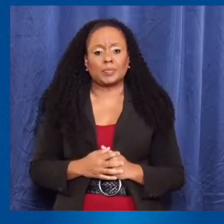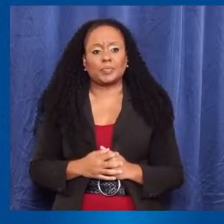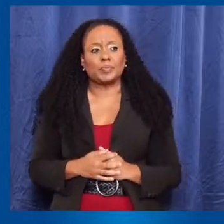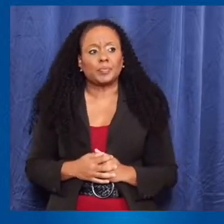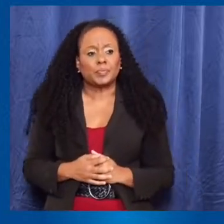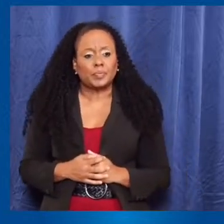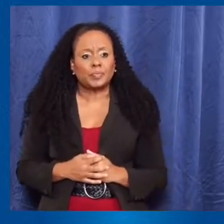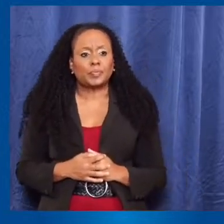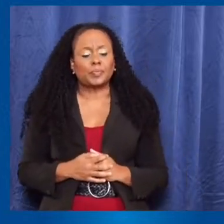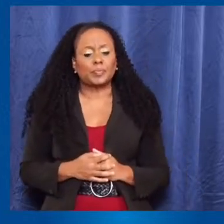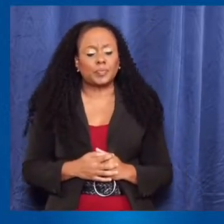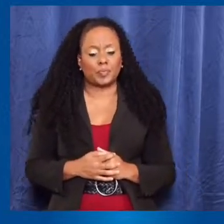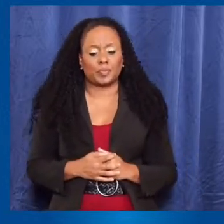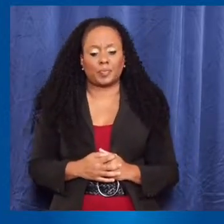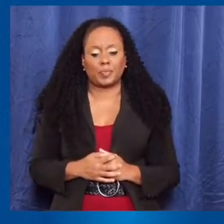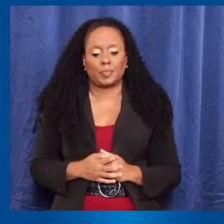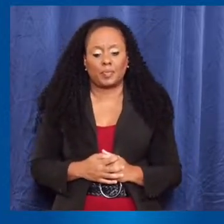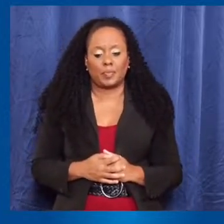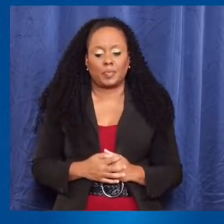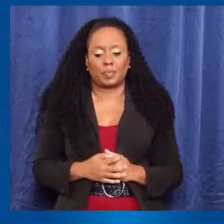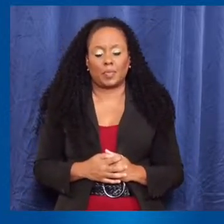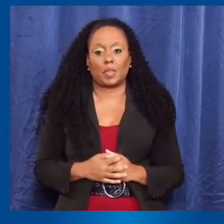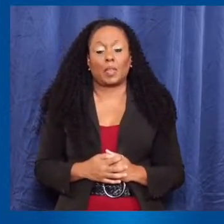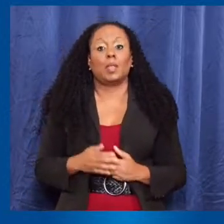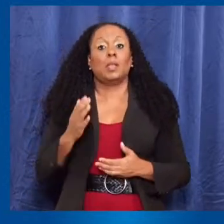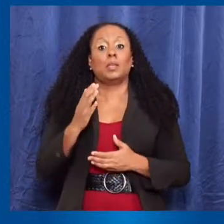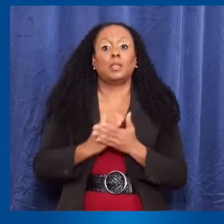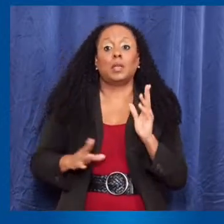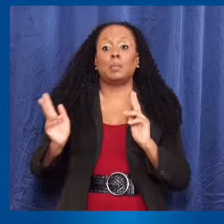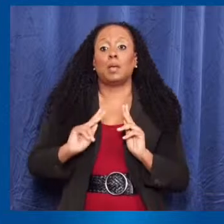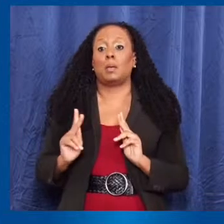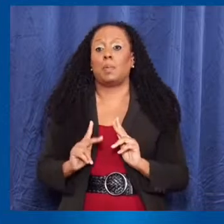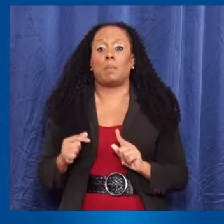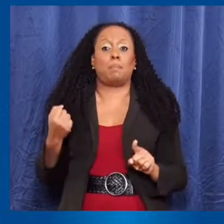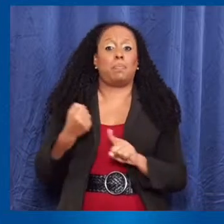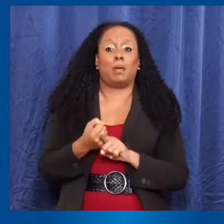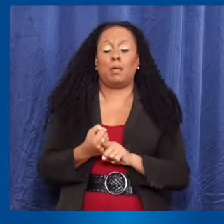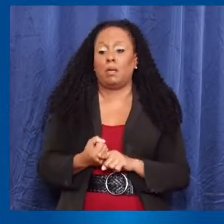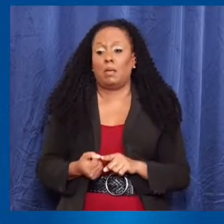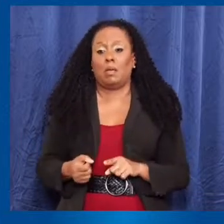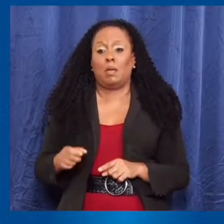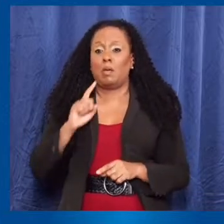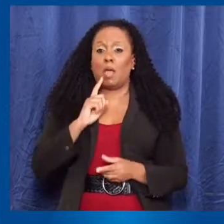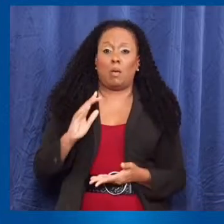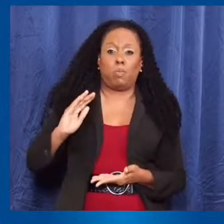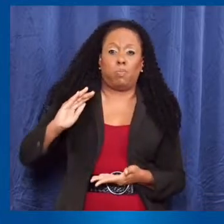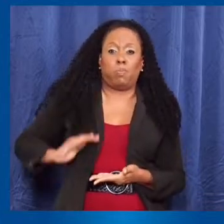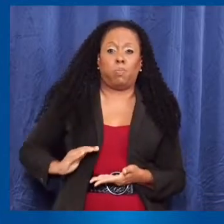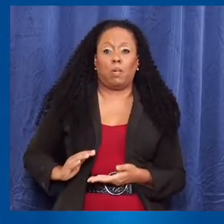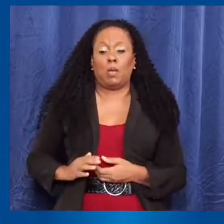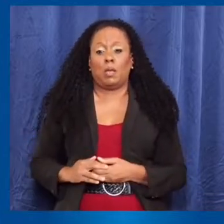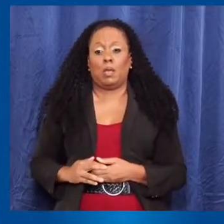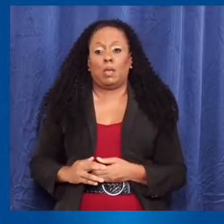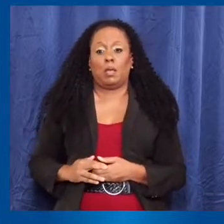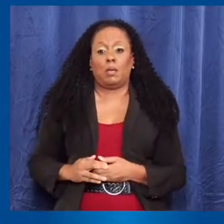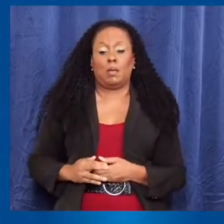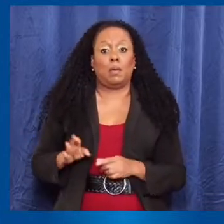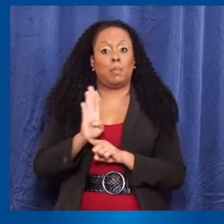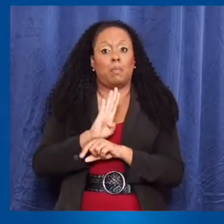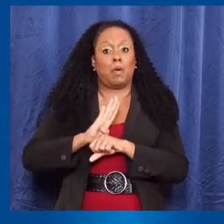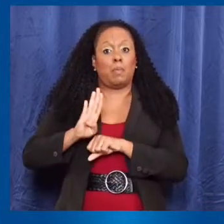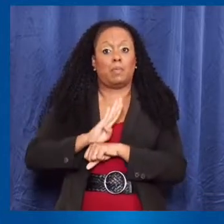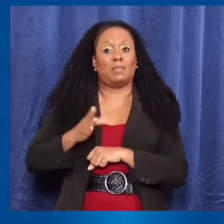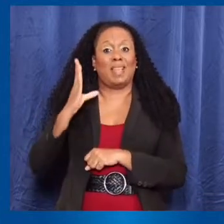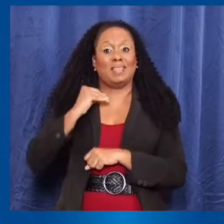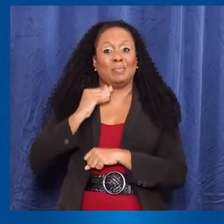go back, in some instances, 2 and 3 decades. In our case, it was 14%, but in the case of the Maldives and